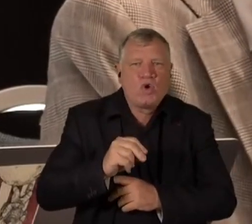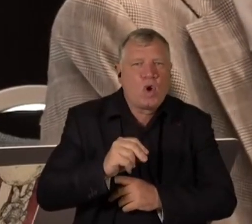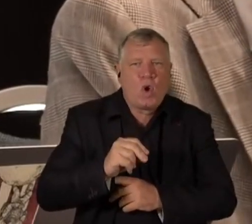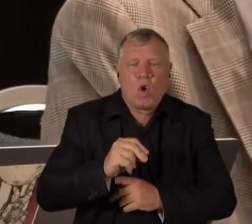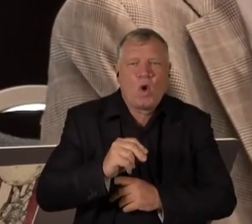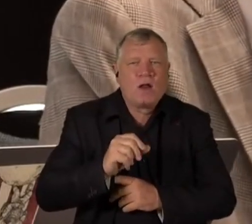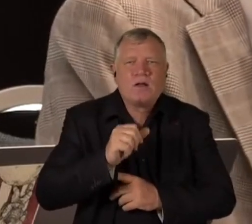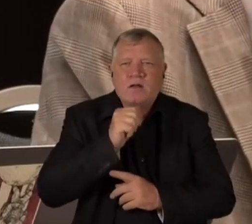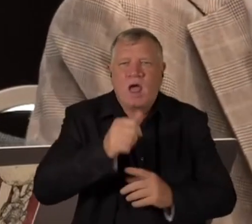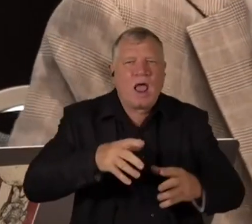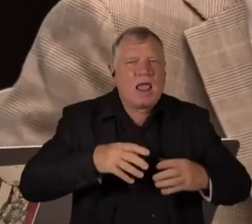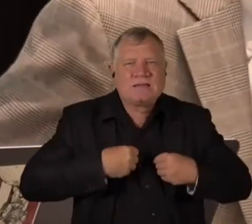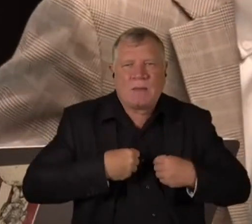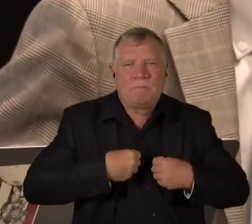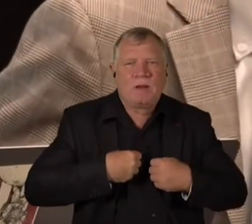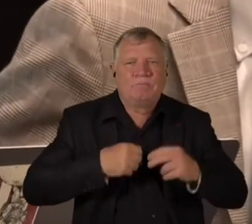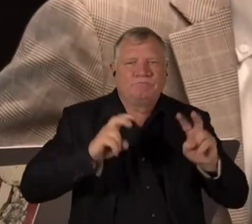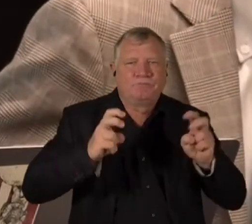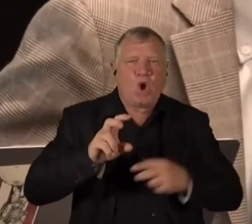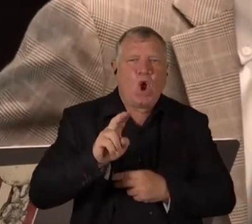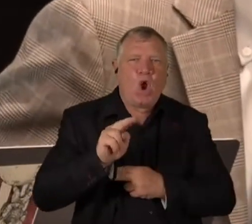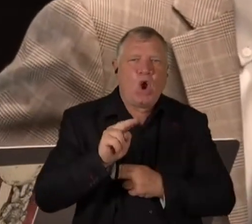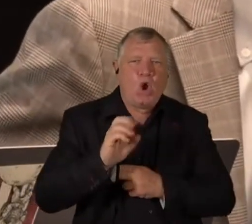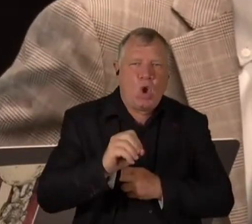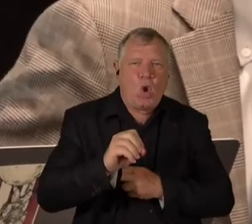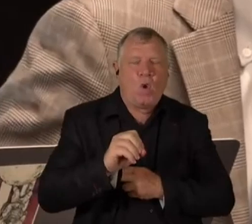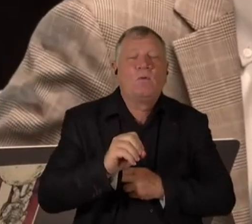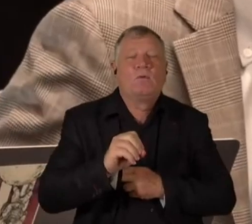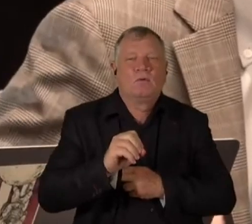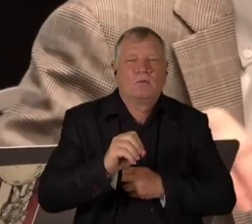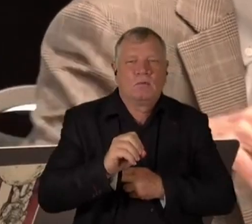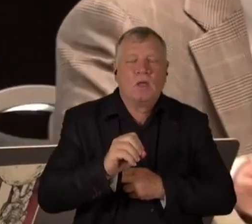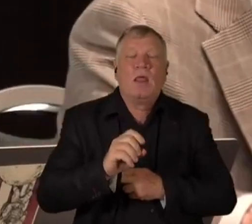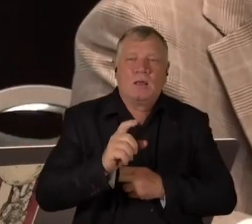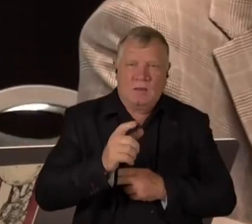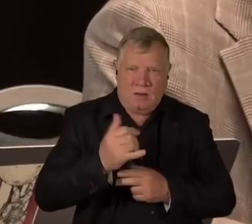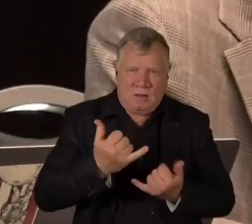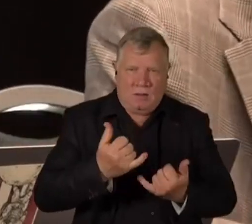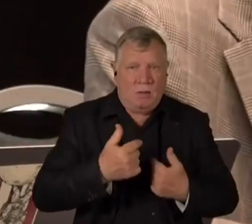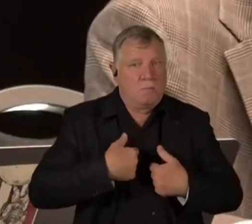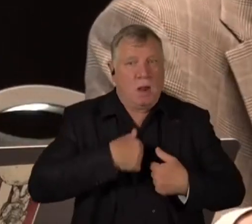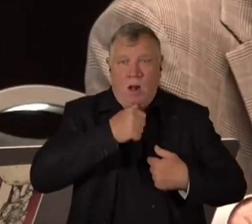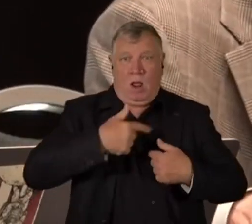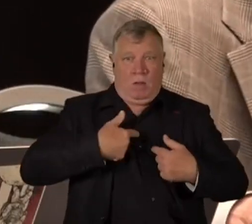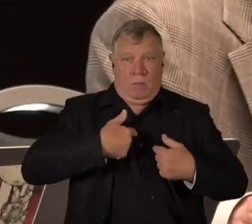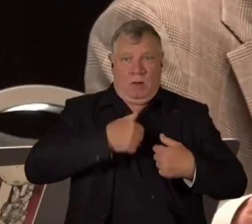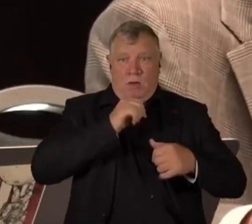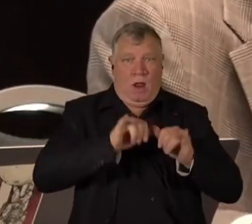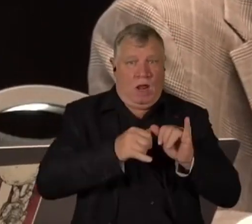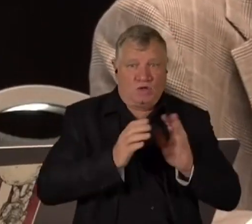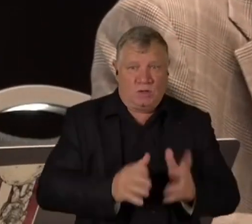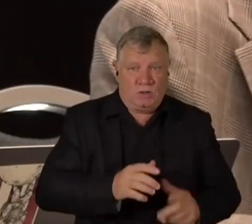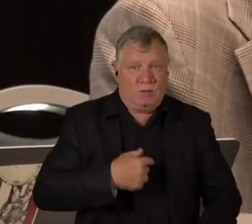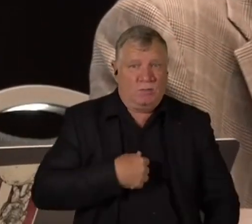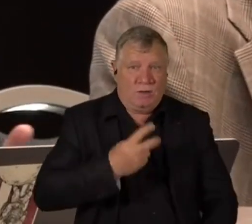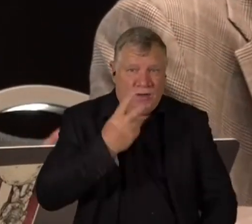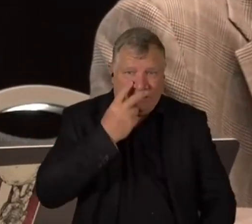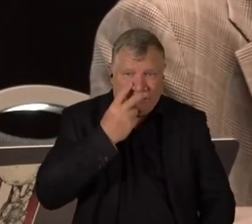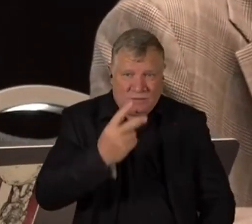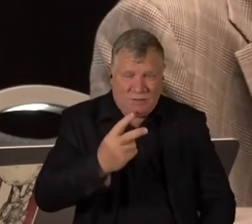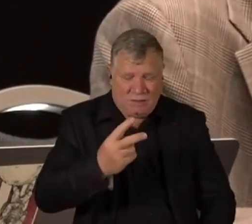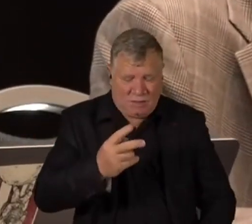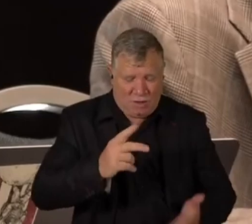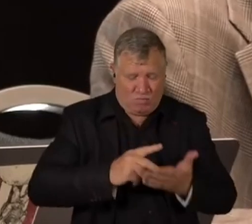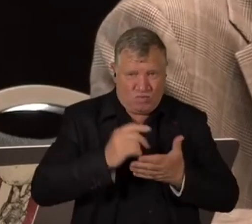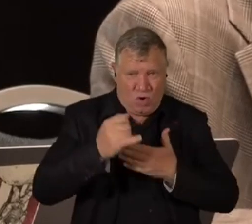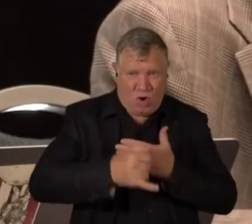answer. Improvements can happen faster. I'm not an engineer. I have seen projects language, and I have